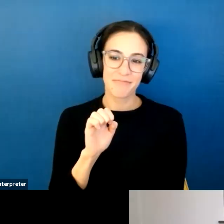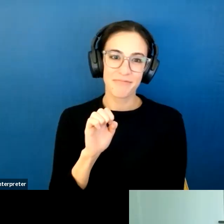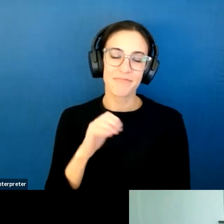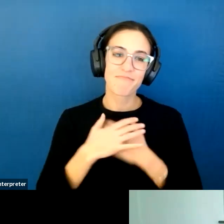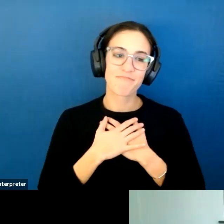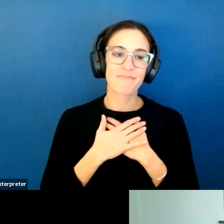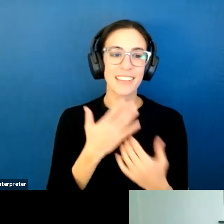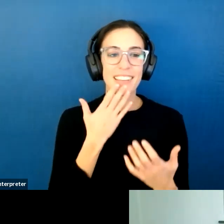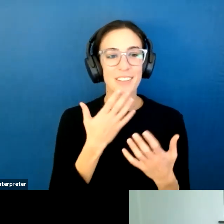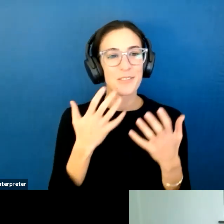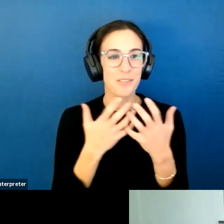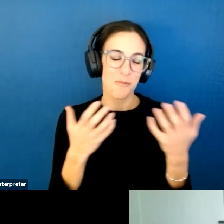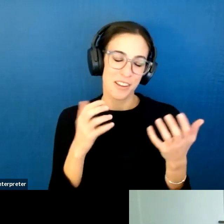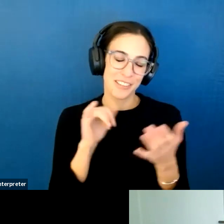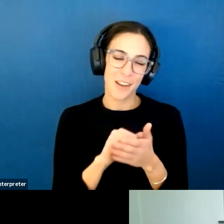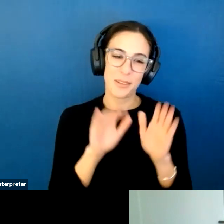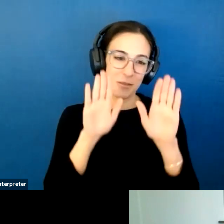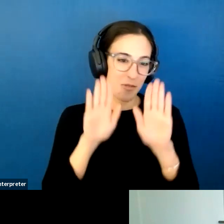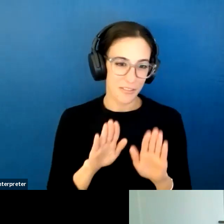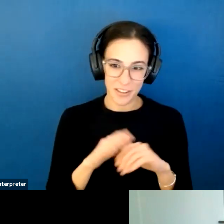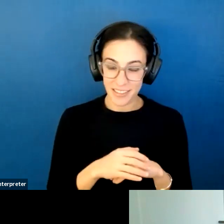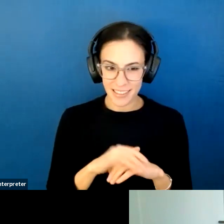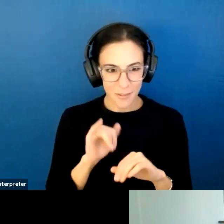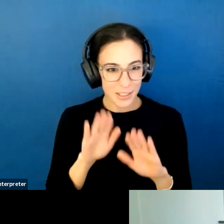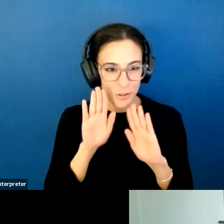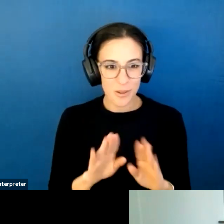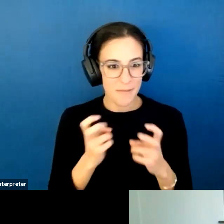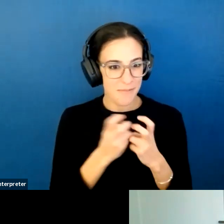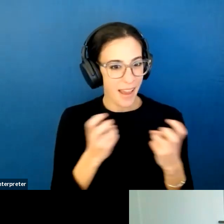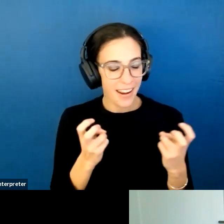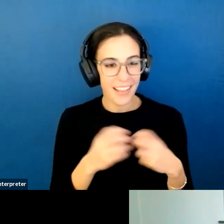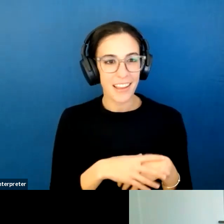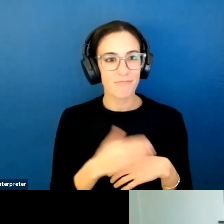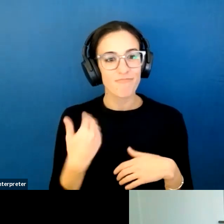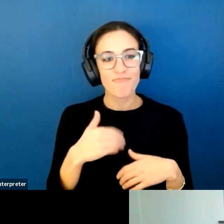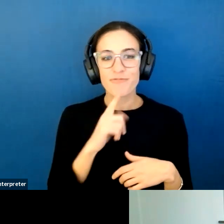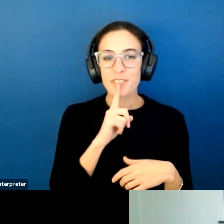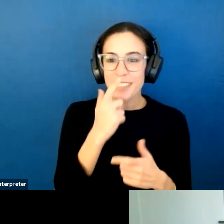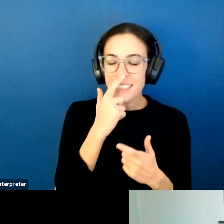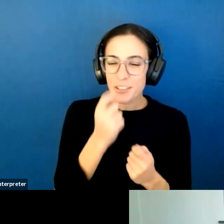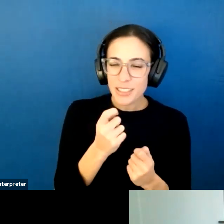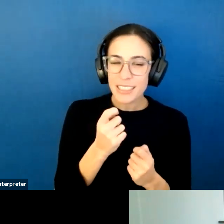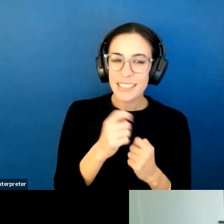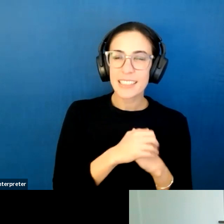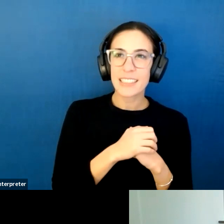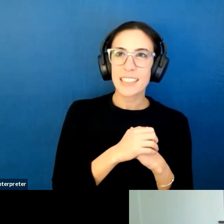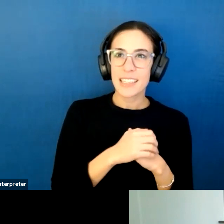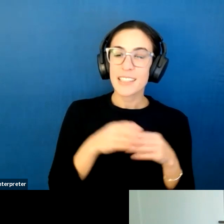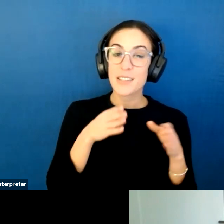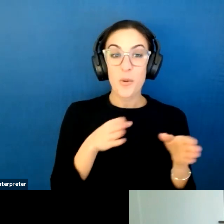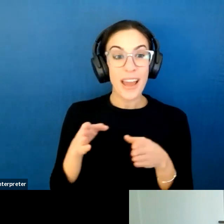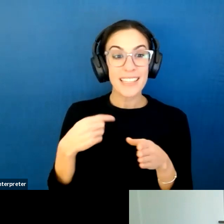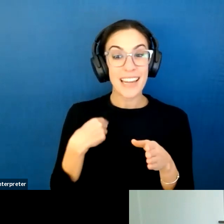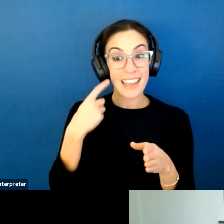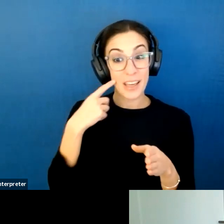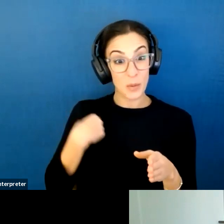thanks so much. That was wonderful. It was a great panel. And what's really interesting is the ways I think that we in this next panel are going